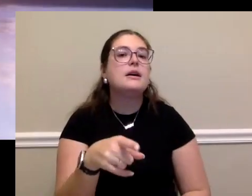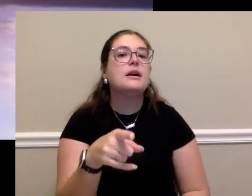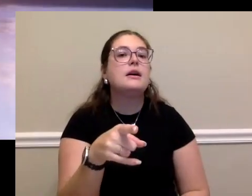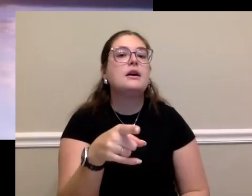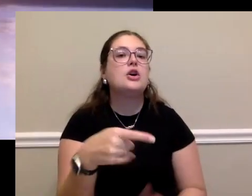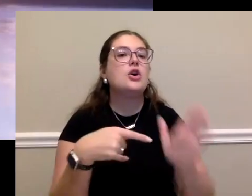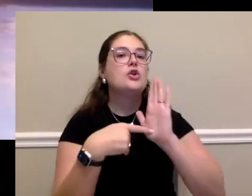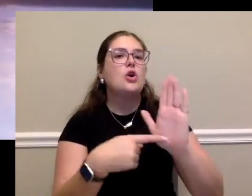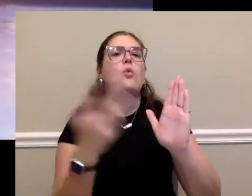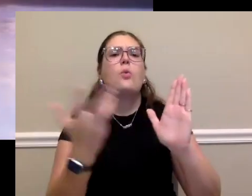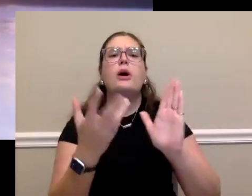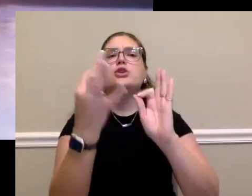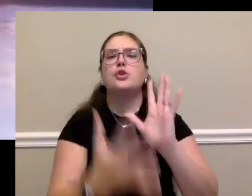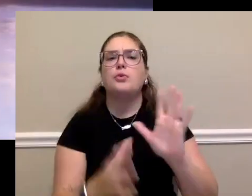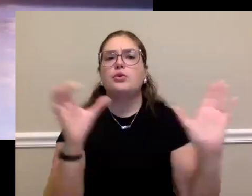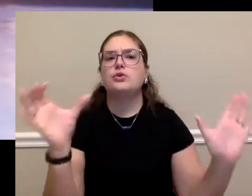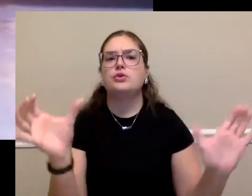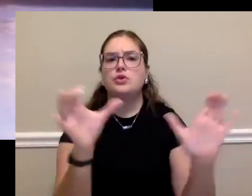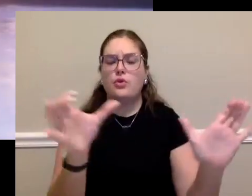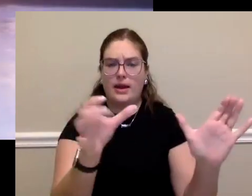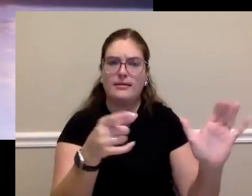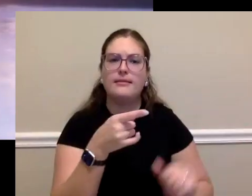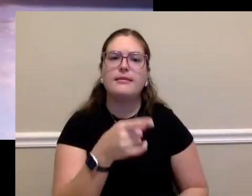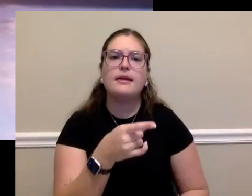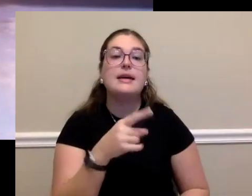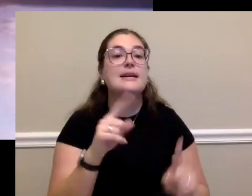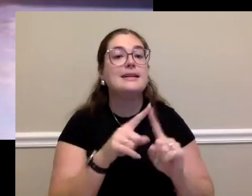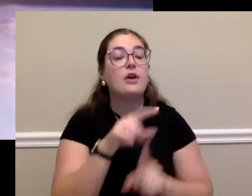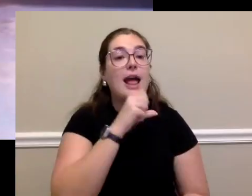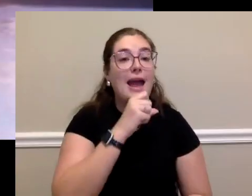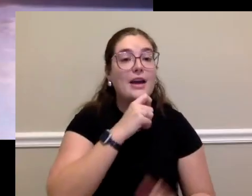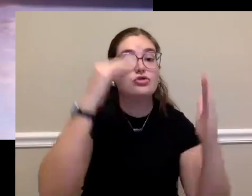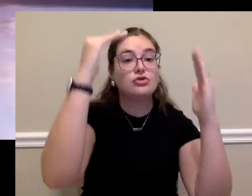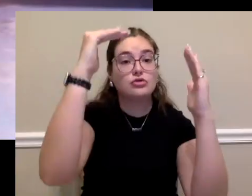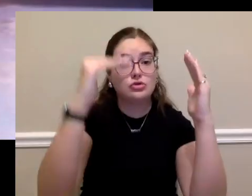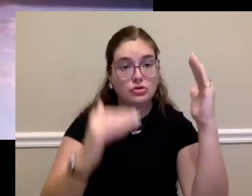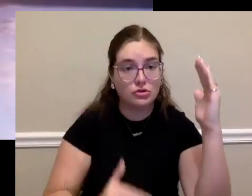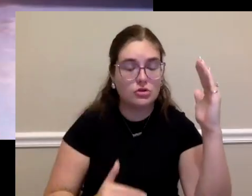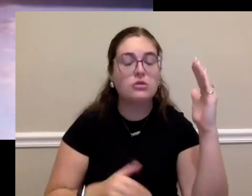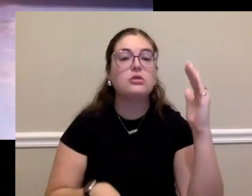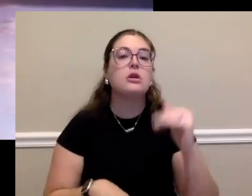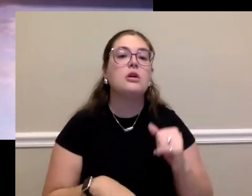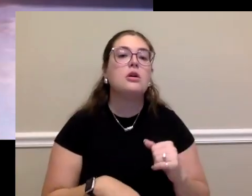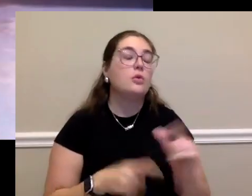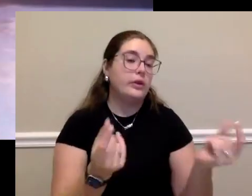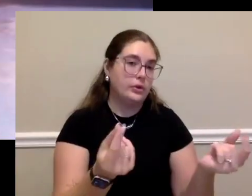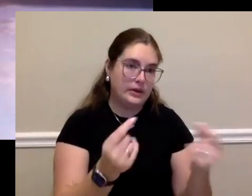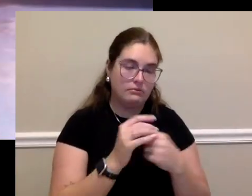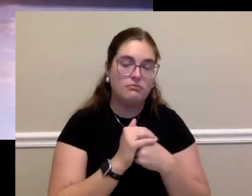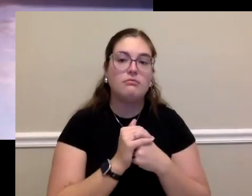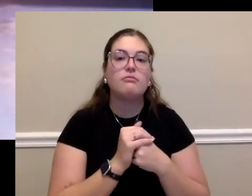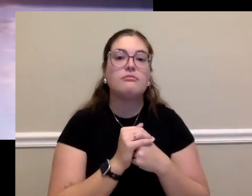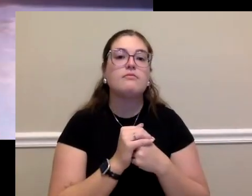interpreters are doing, what interpreters with different age brackets are doing, um, what mhm, interpreters